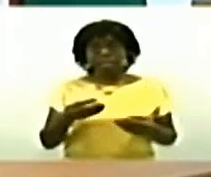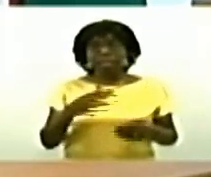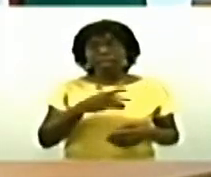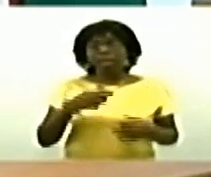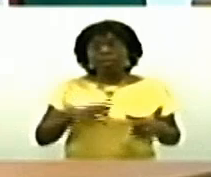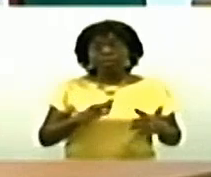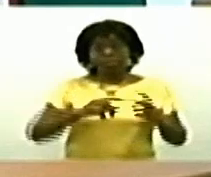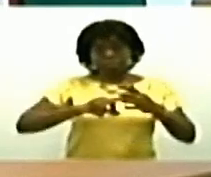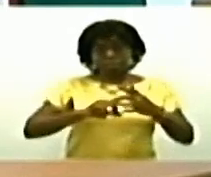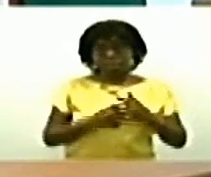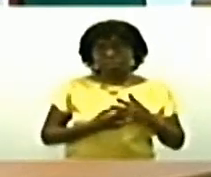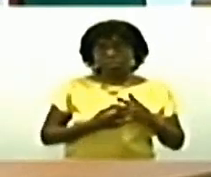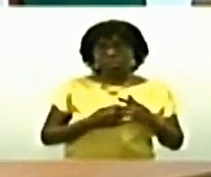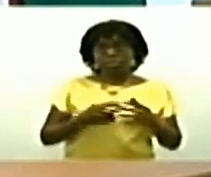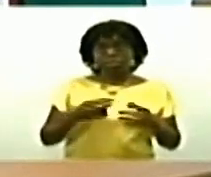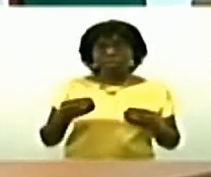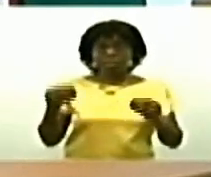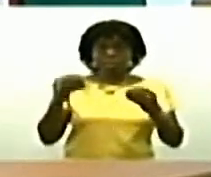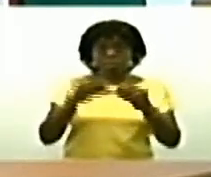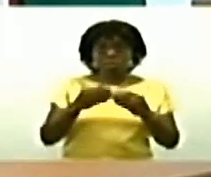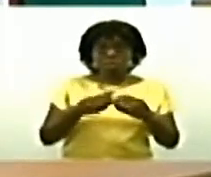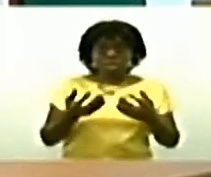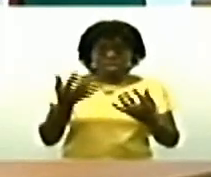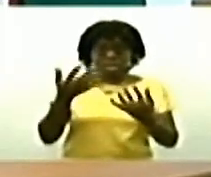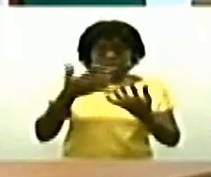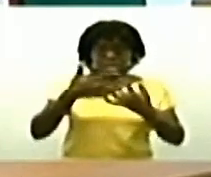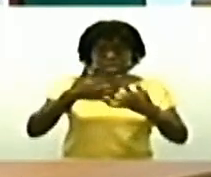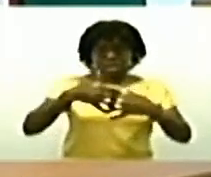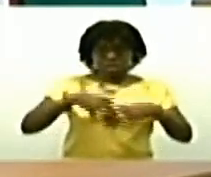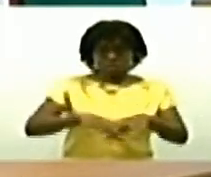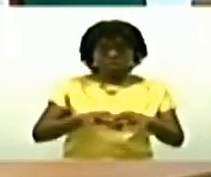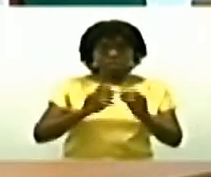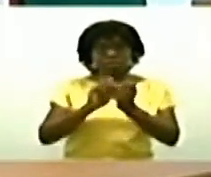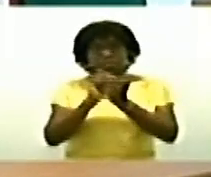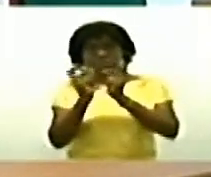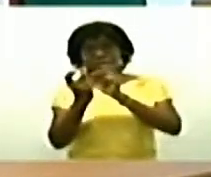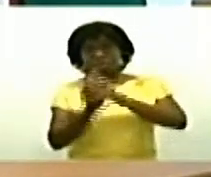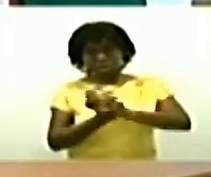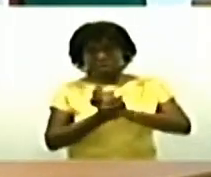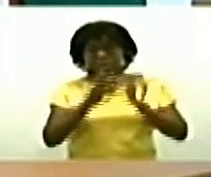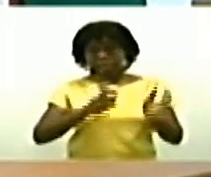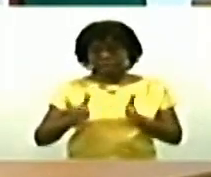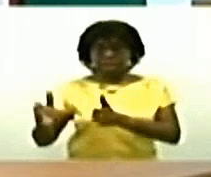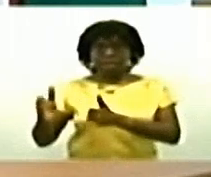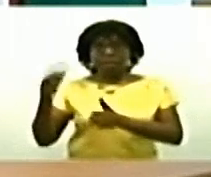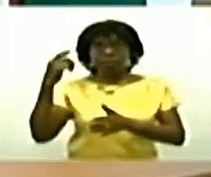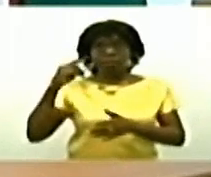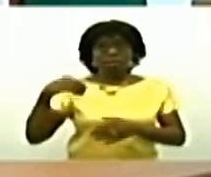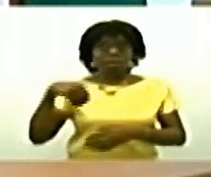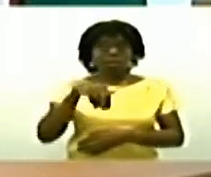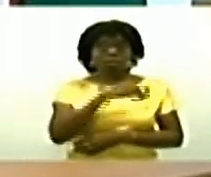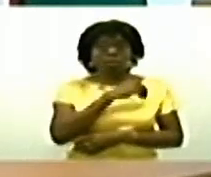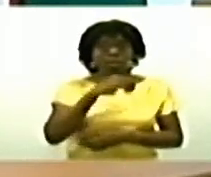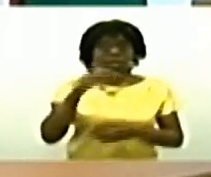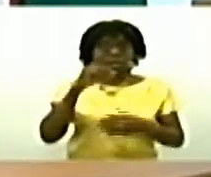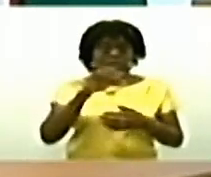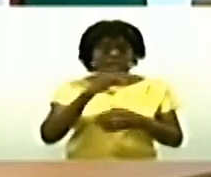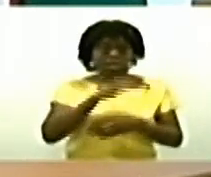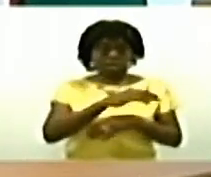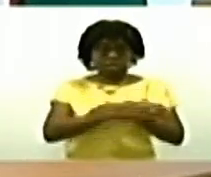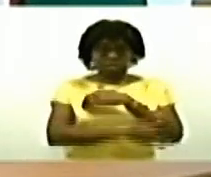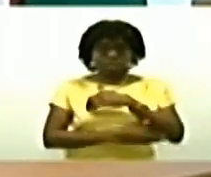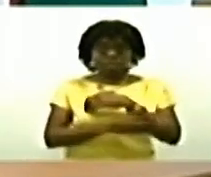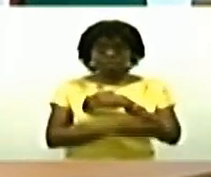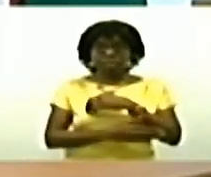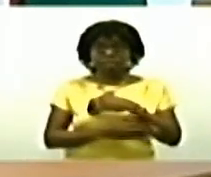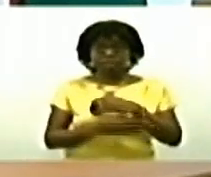begin on a more integrated, transformative plan for our country. We have natural